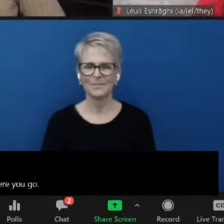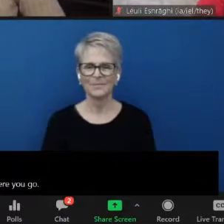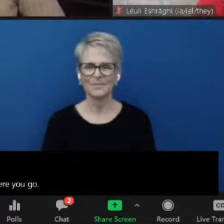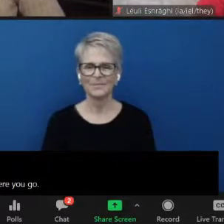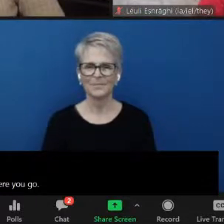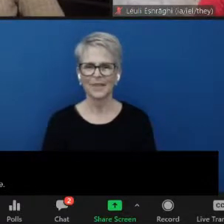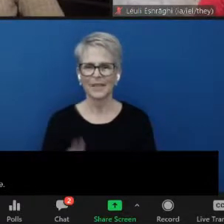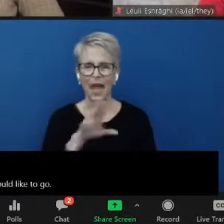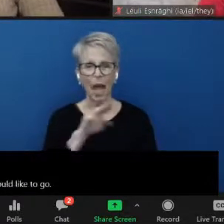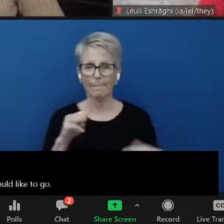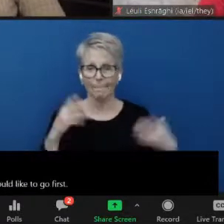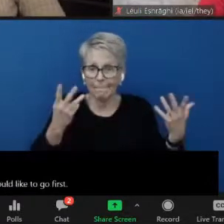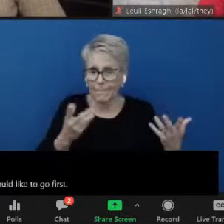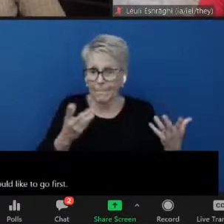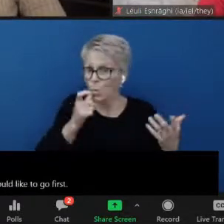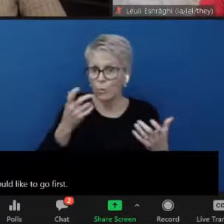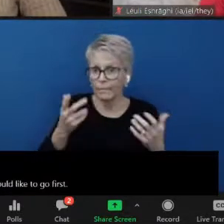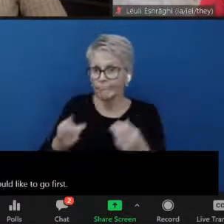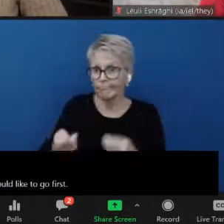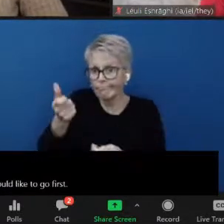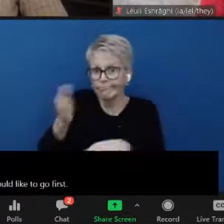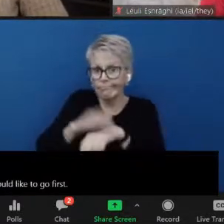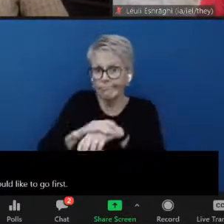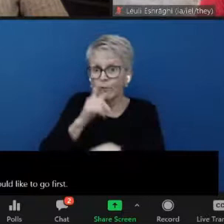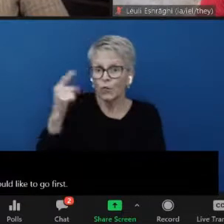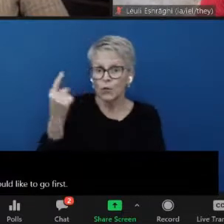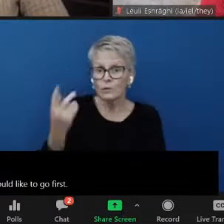Who would like to go first?